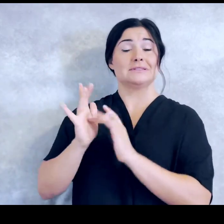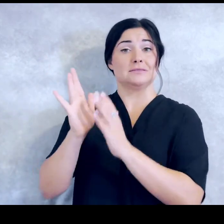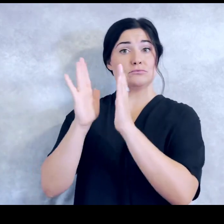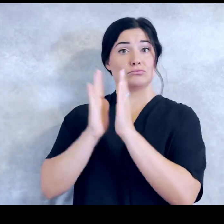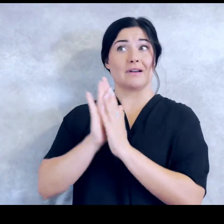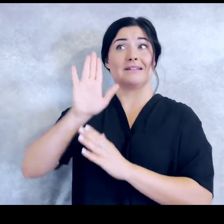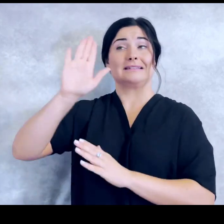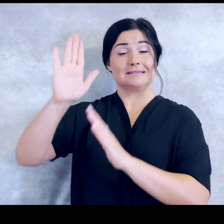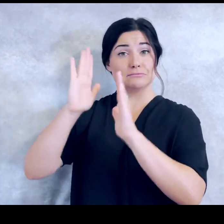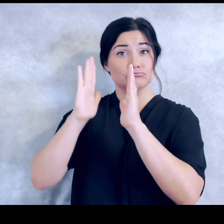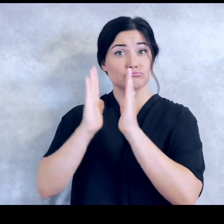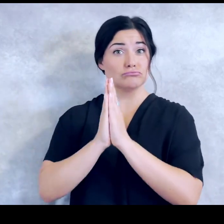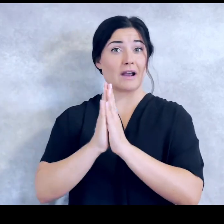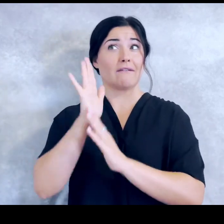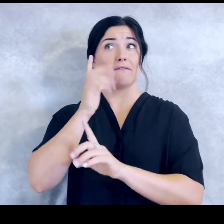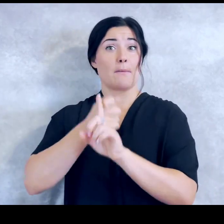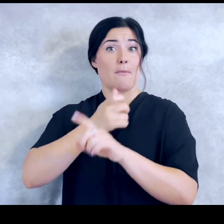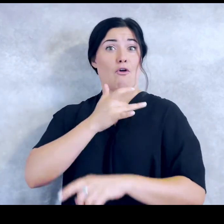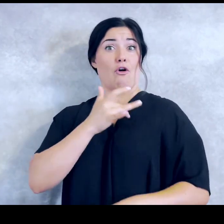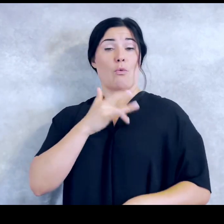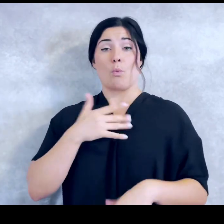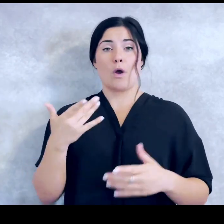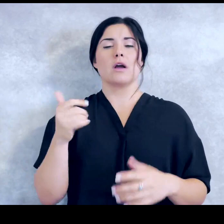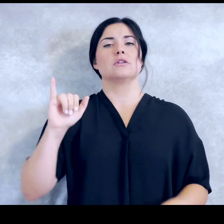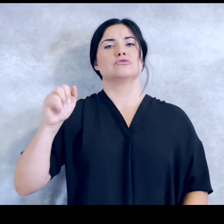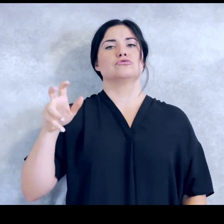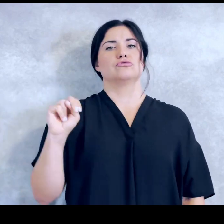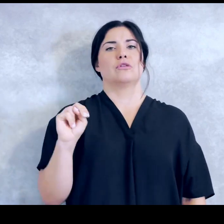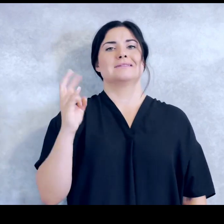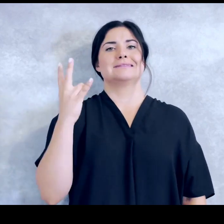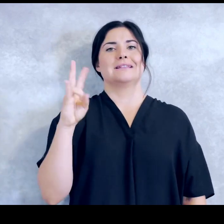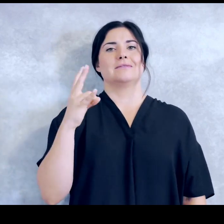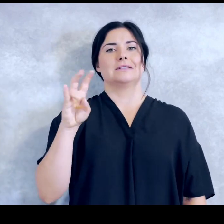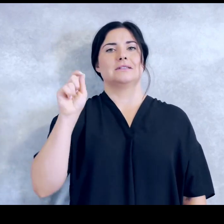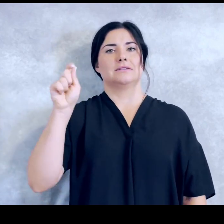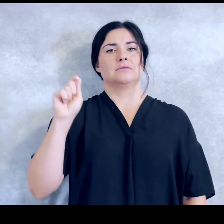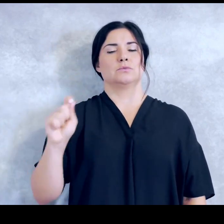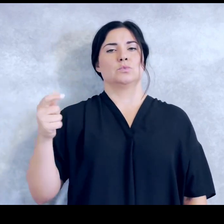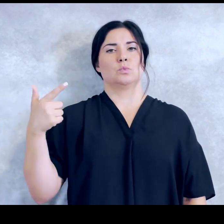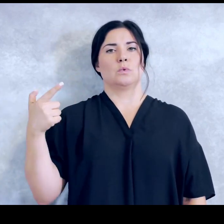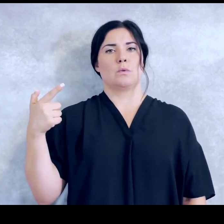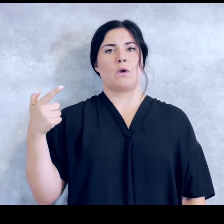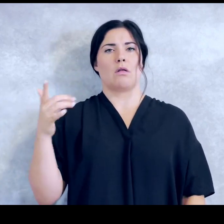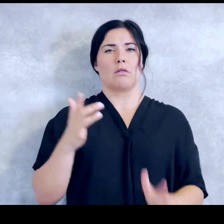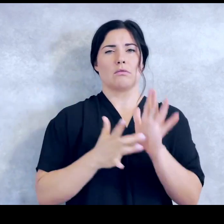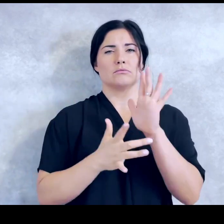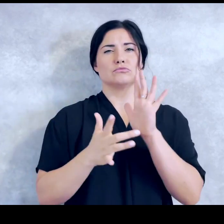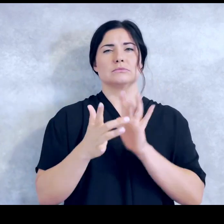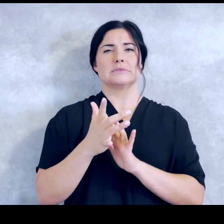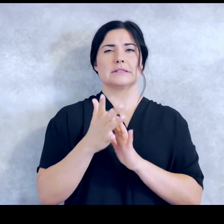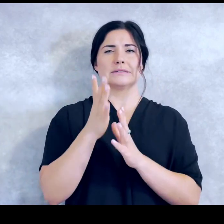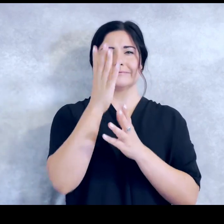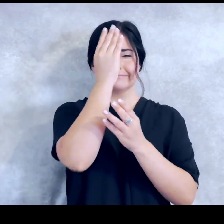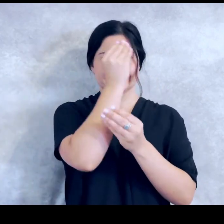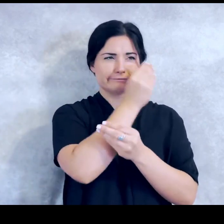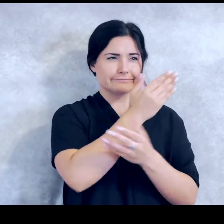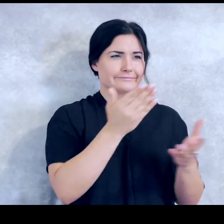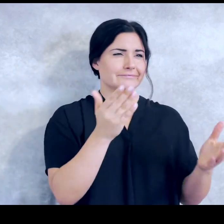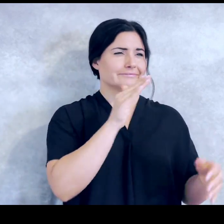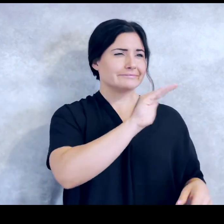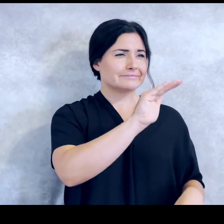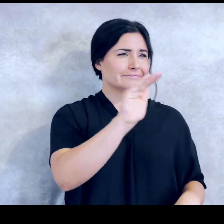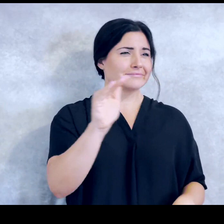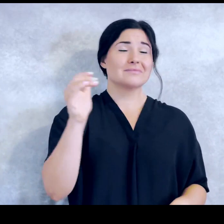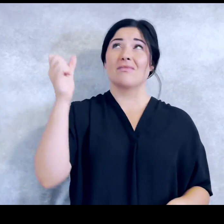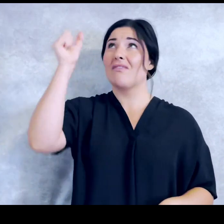Prayer, Jesus' prayer, the prayer that he prayed that was from his heart, this is it in John 17, verse 21. He says, Lord, Father, I